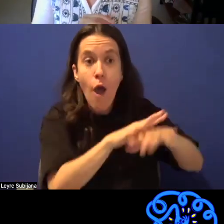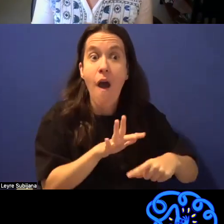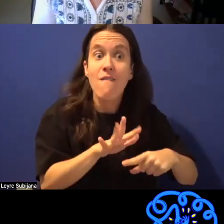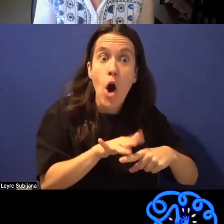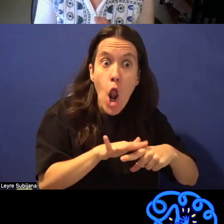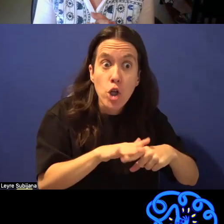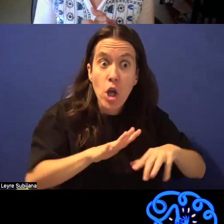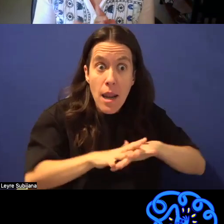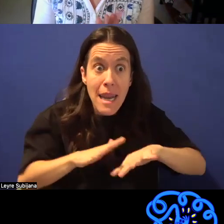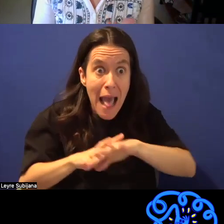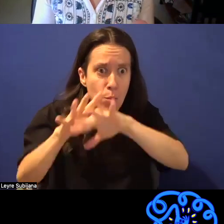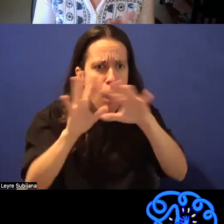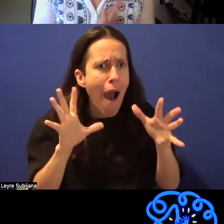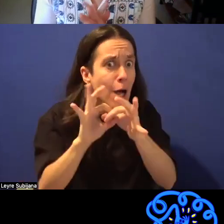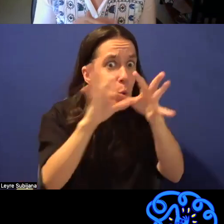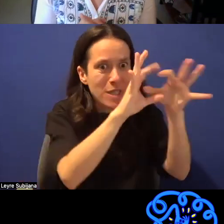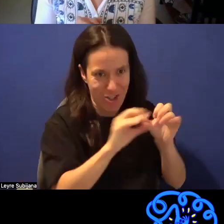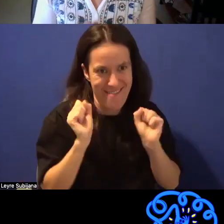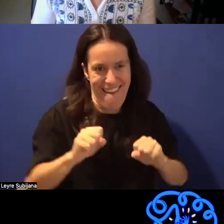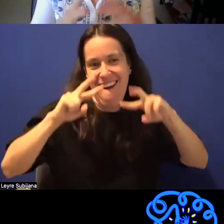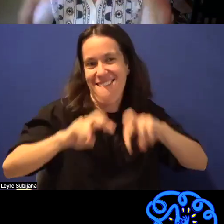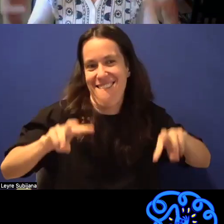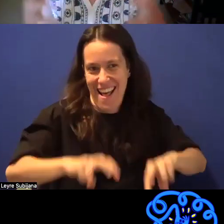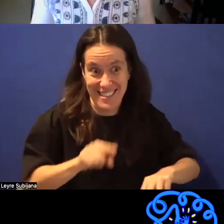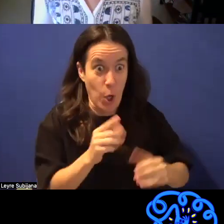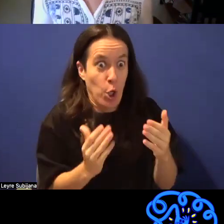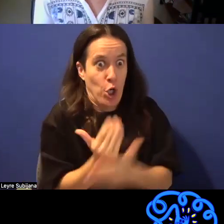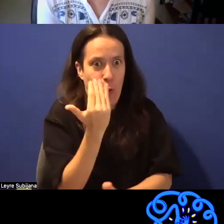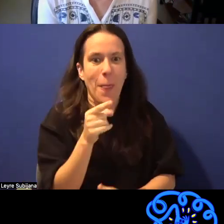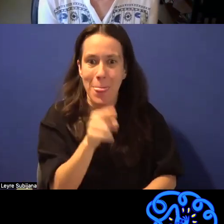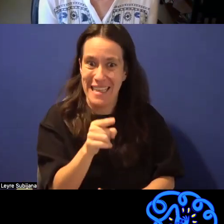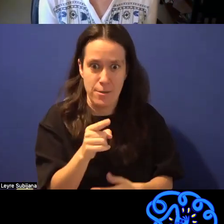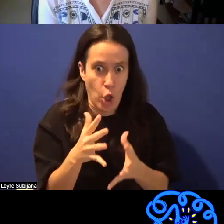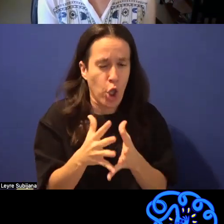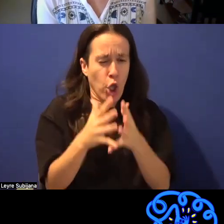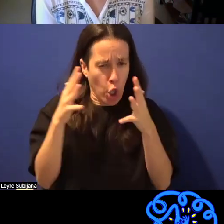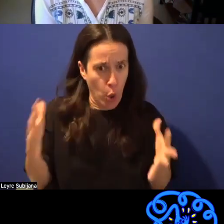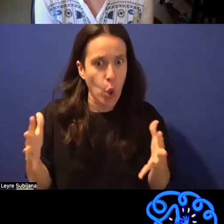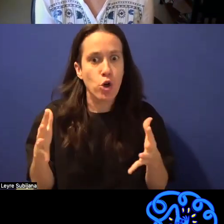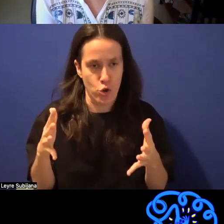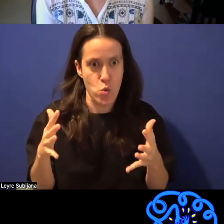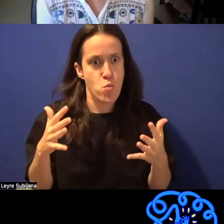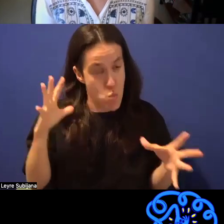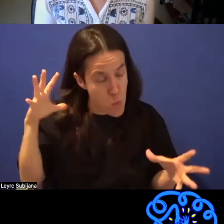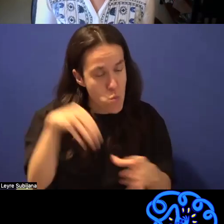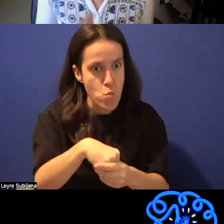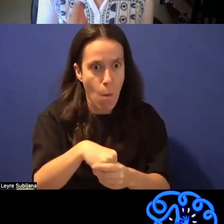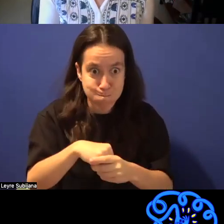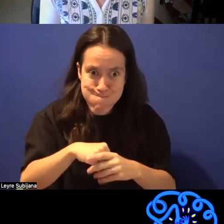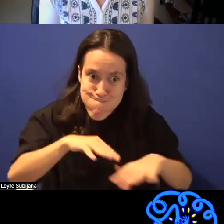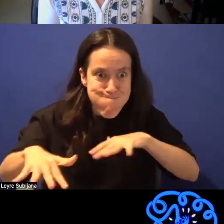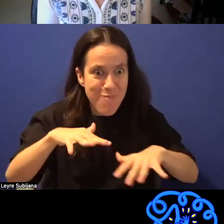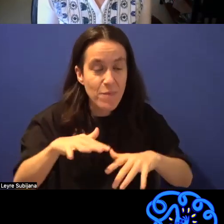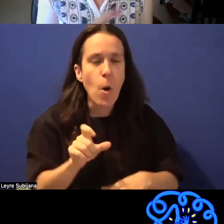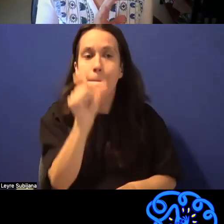phonological associations. So in this study, which was a huge undertaking, participants were given a